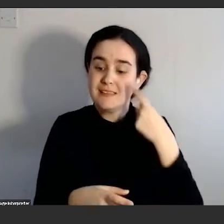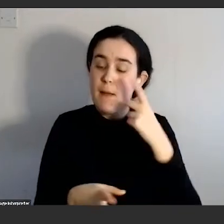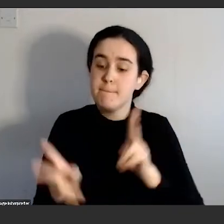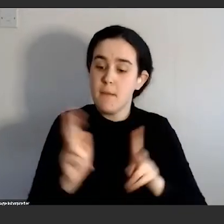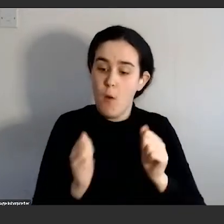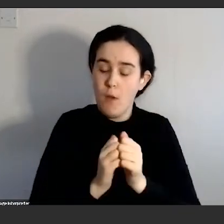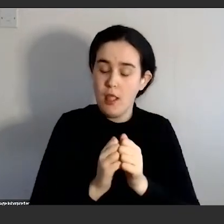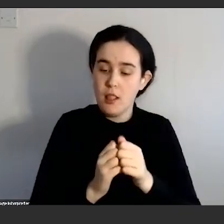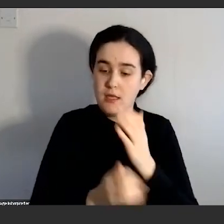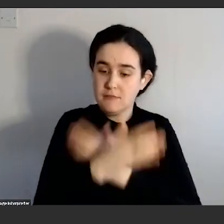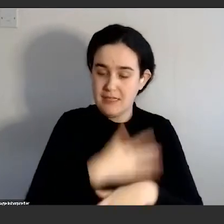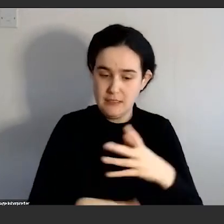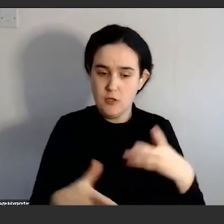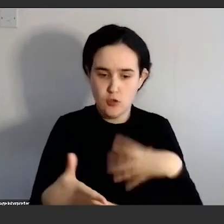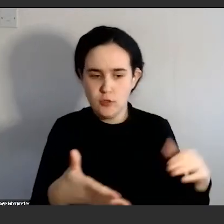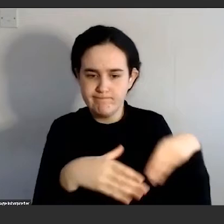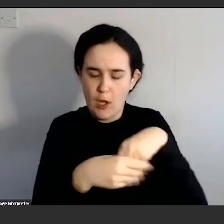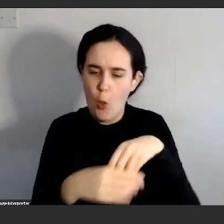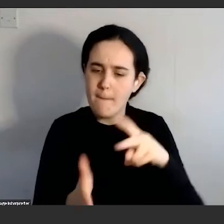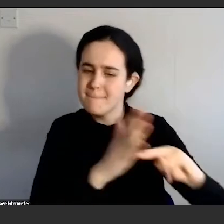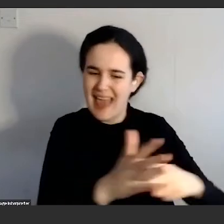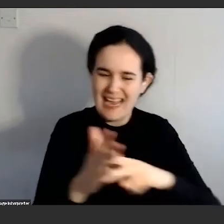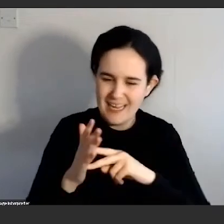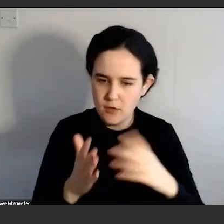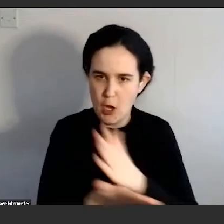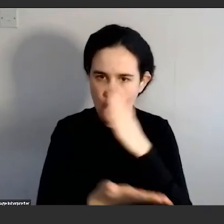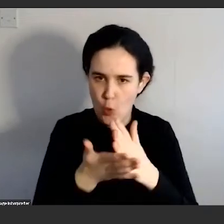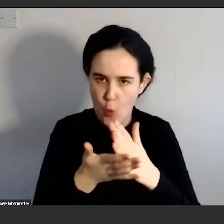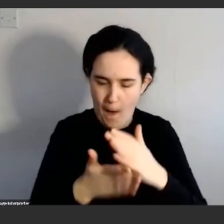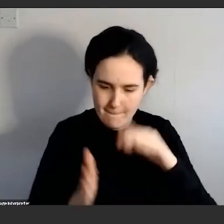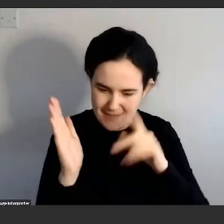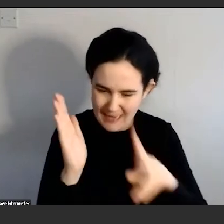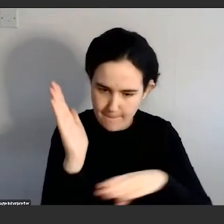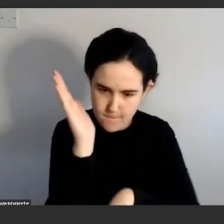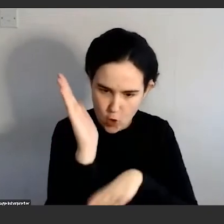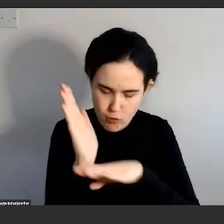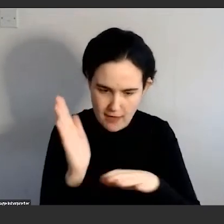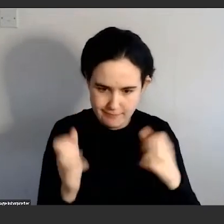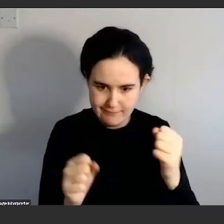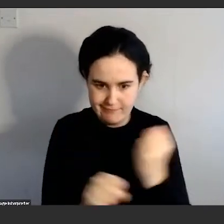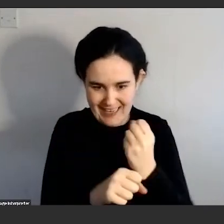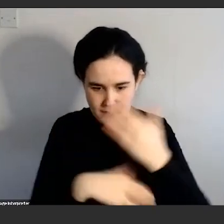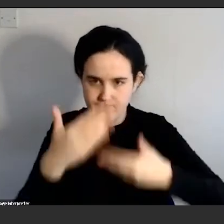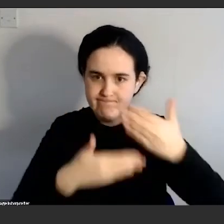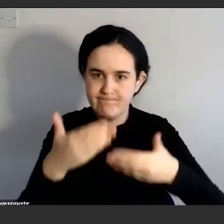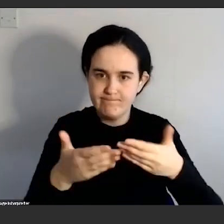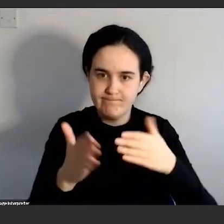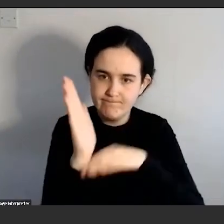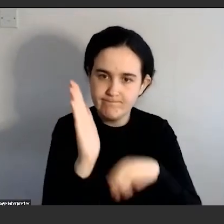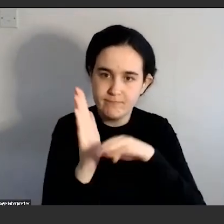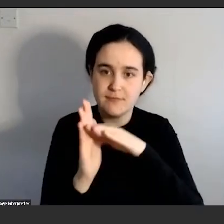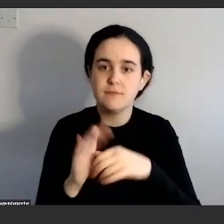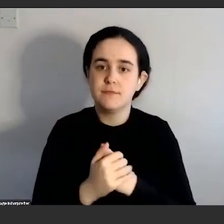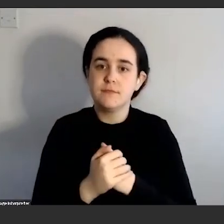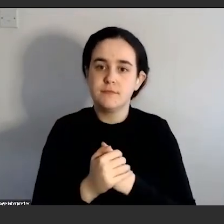phases will allow us to break the vicious circle where disability leads to reduced access to health services,